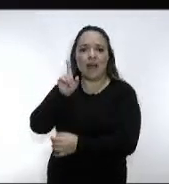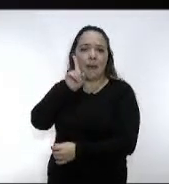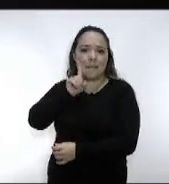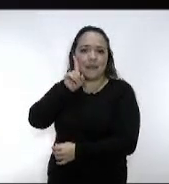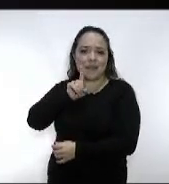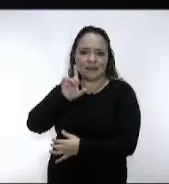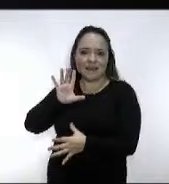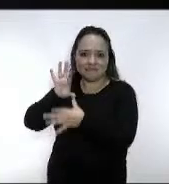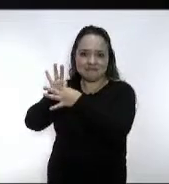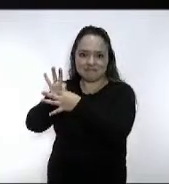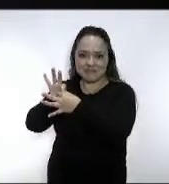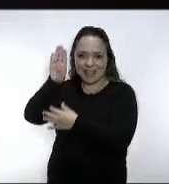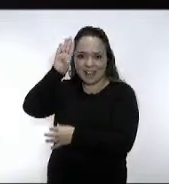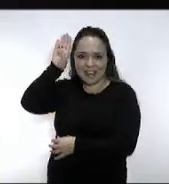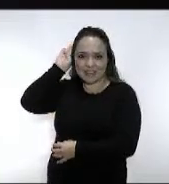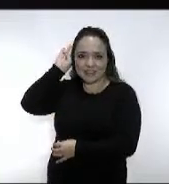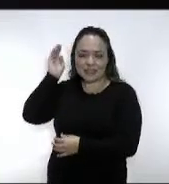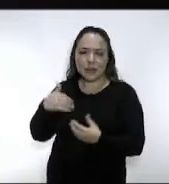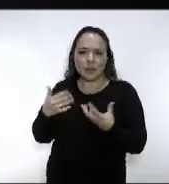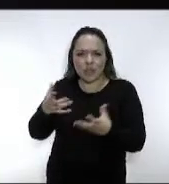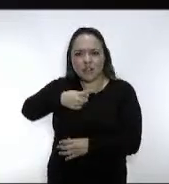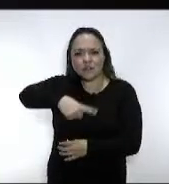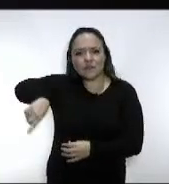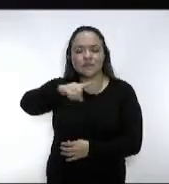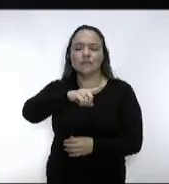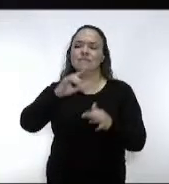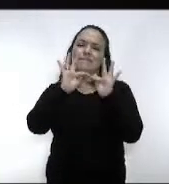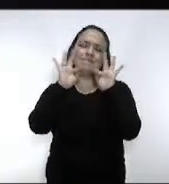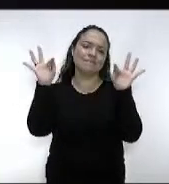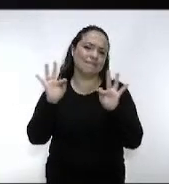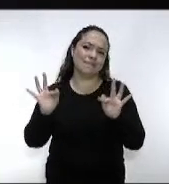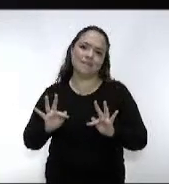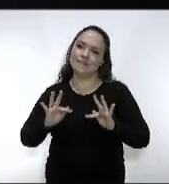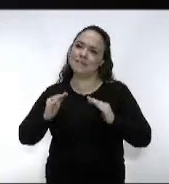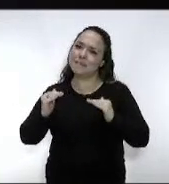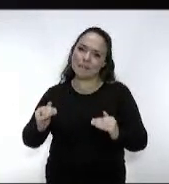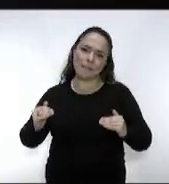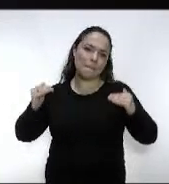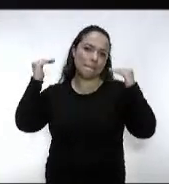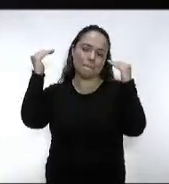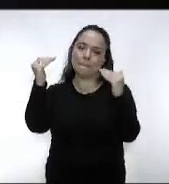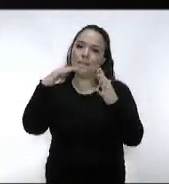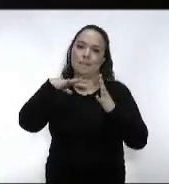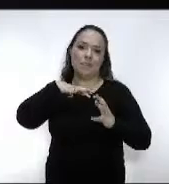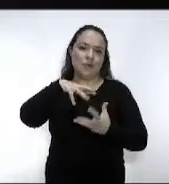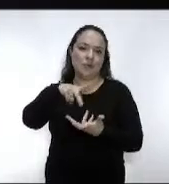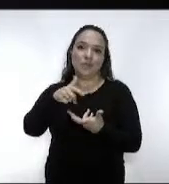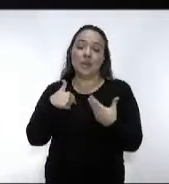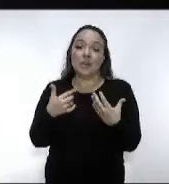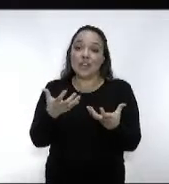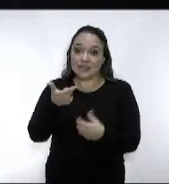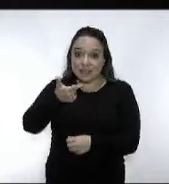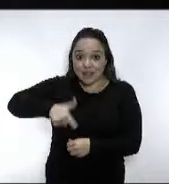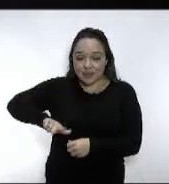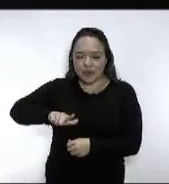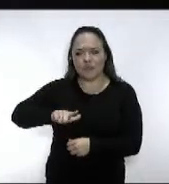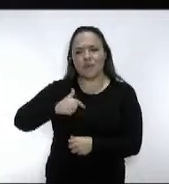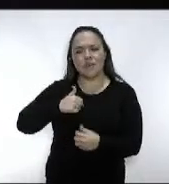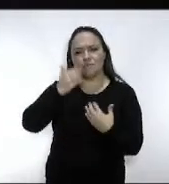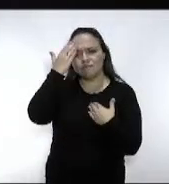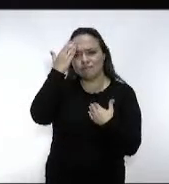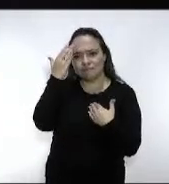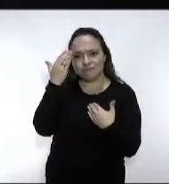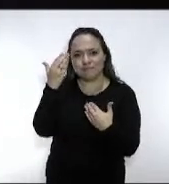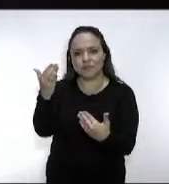of the American Academy, to all of you and each one of you, all the joy in the world. I'd like to again express